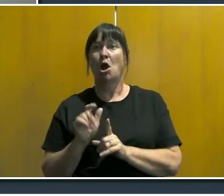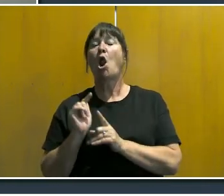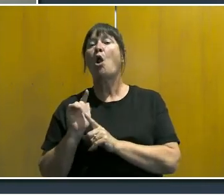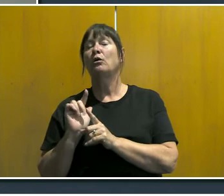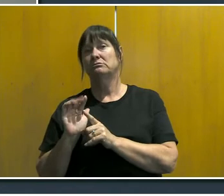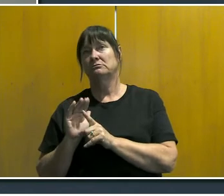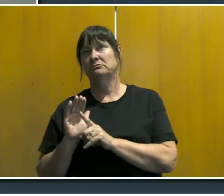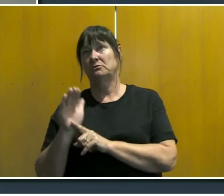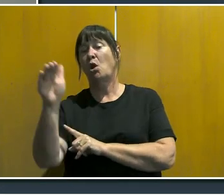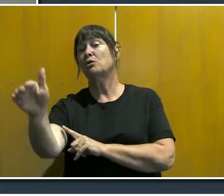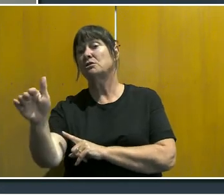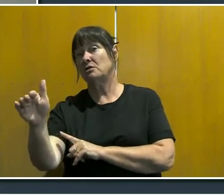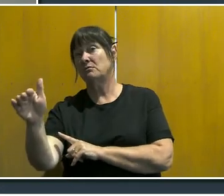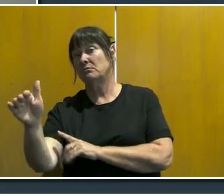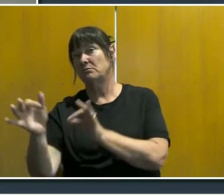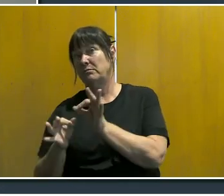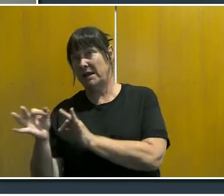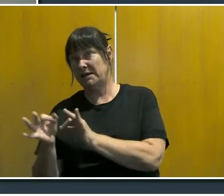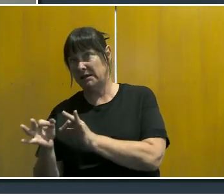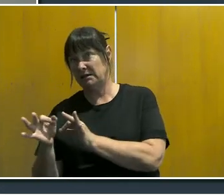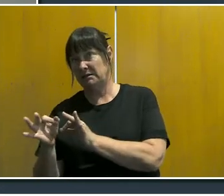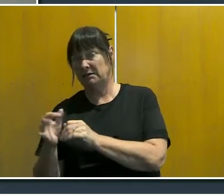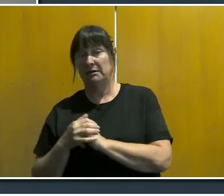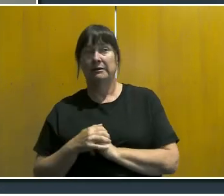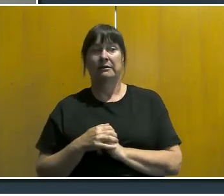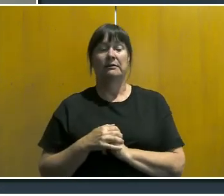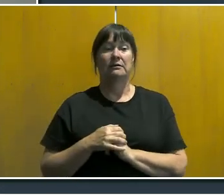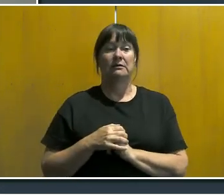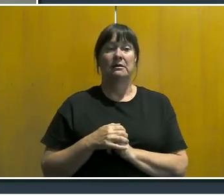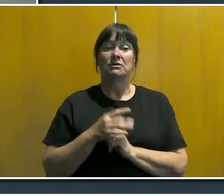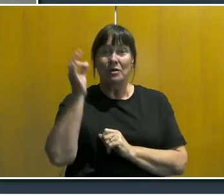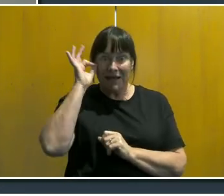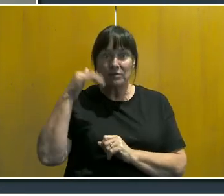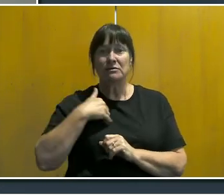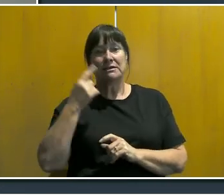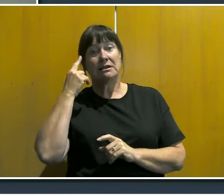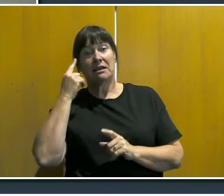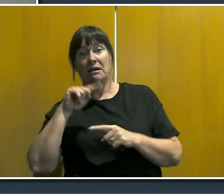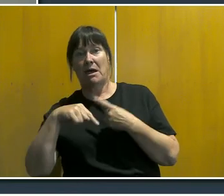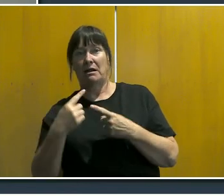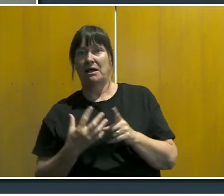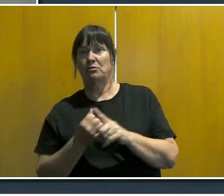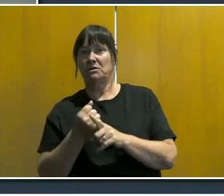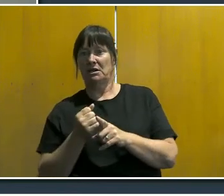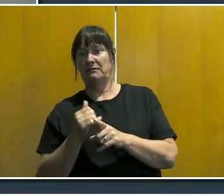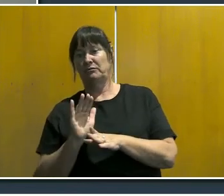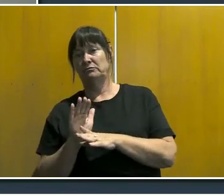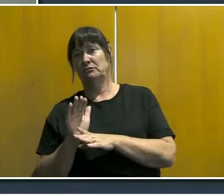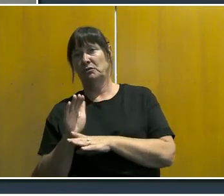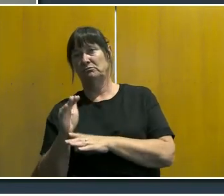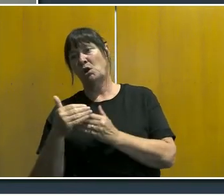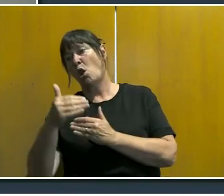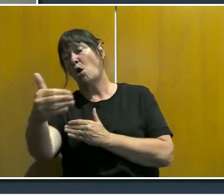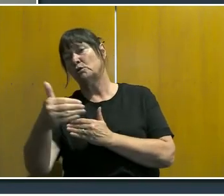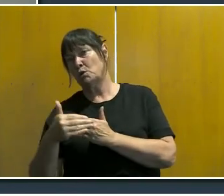perception, but there has to be some forward planning on the part of the council in terms of how you achieve that. On the way in